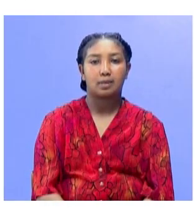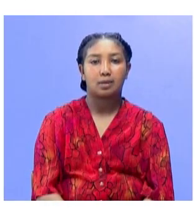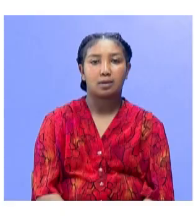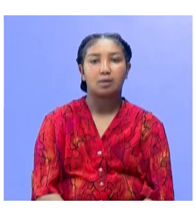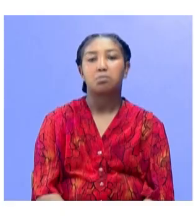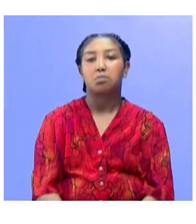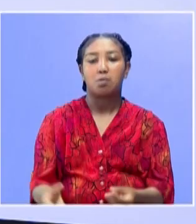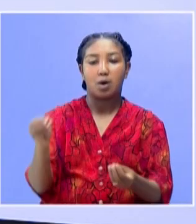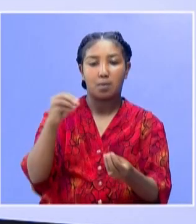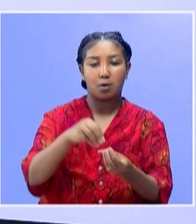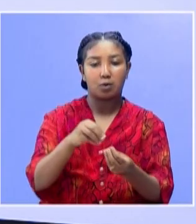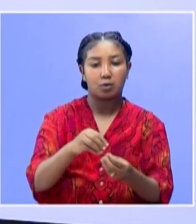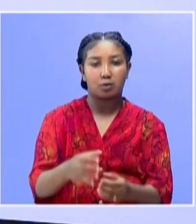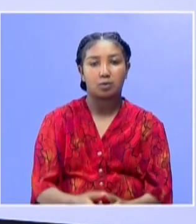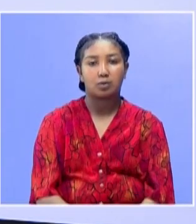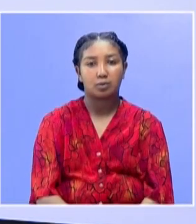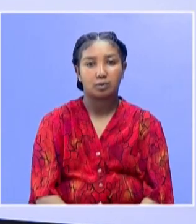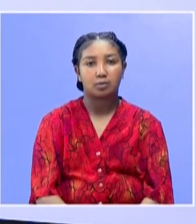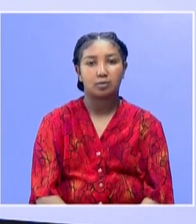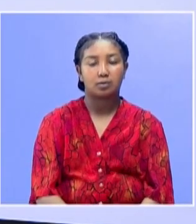One more.